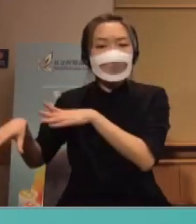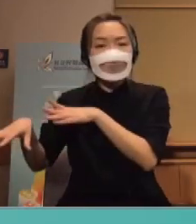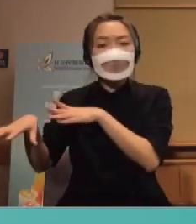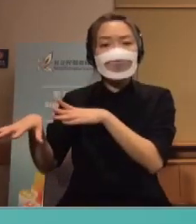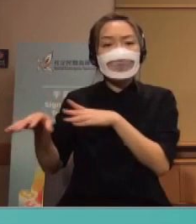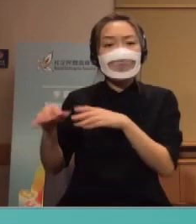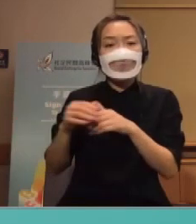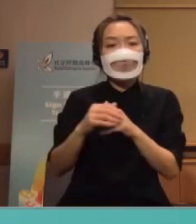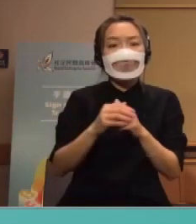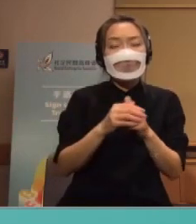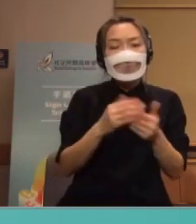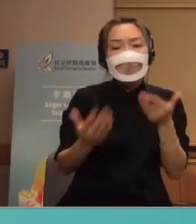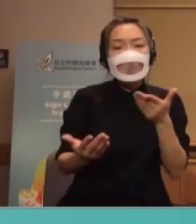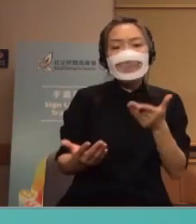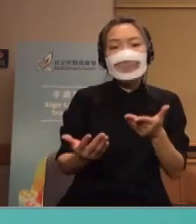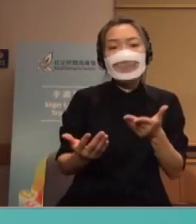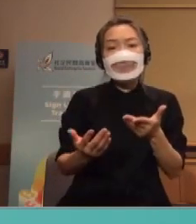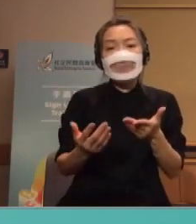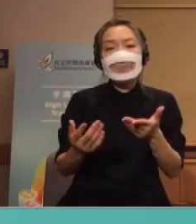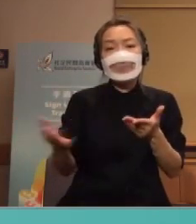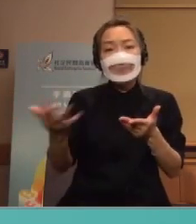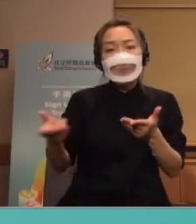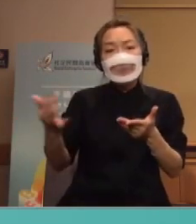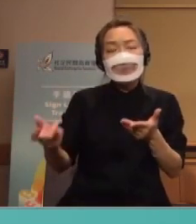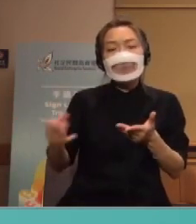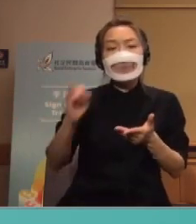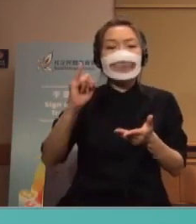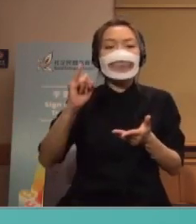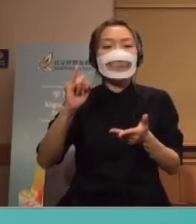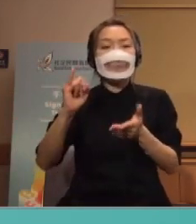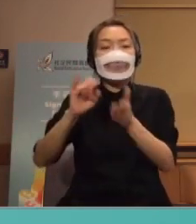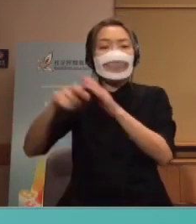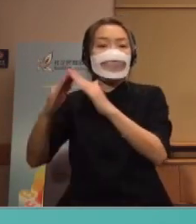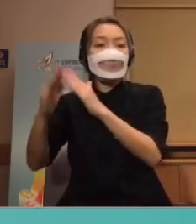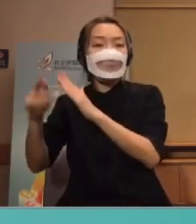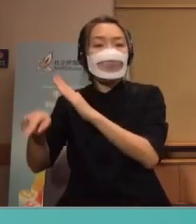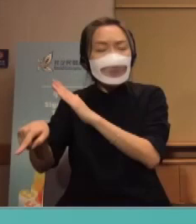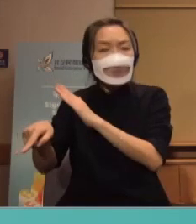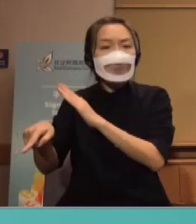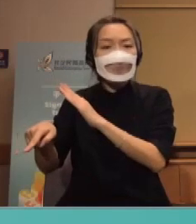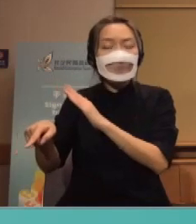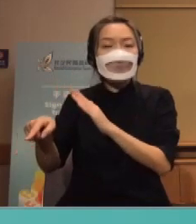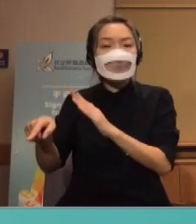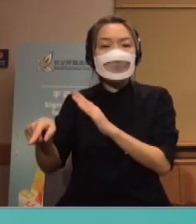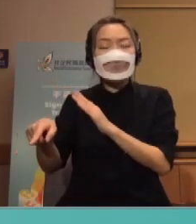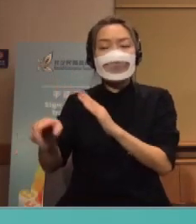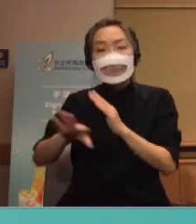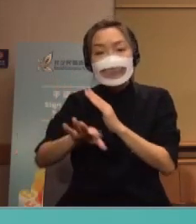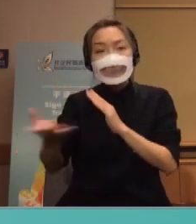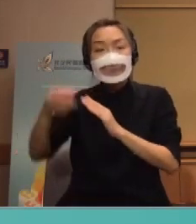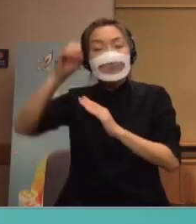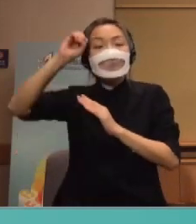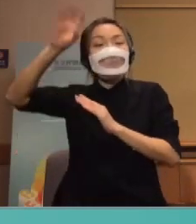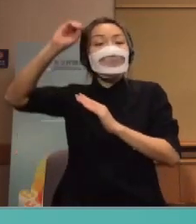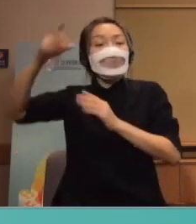around. It's much more easier. But how do we create a common ecosystem that countries can work together and build a